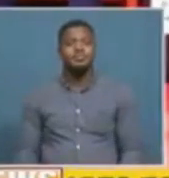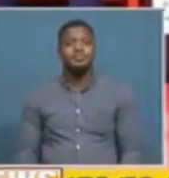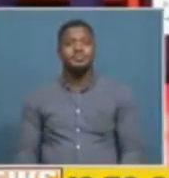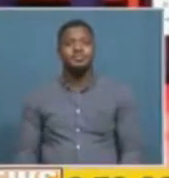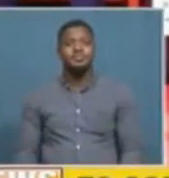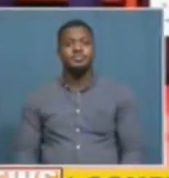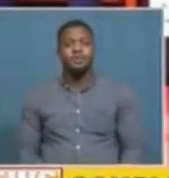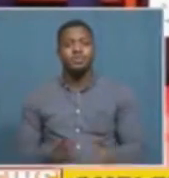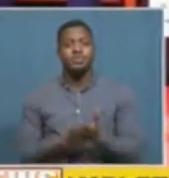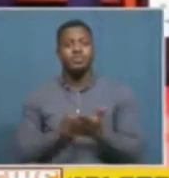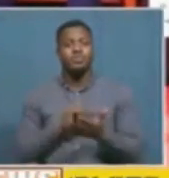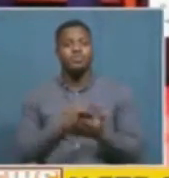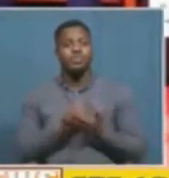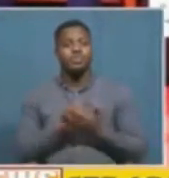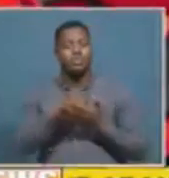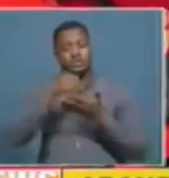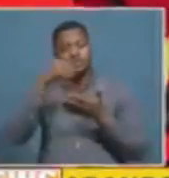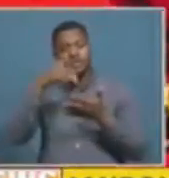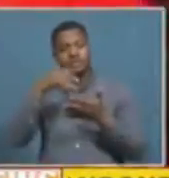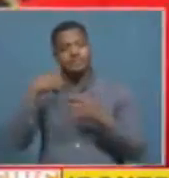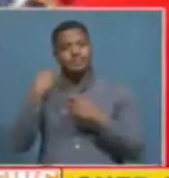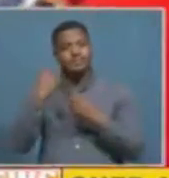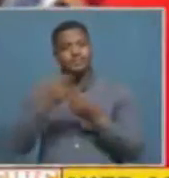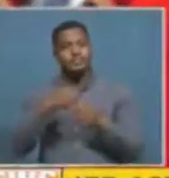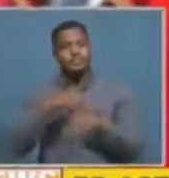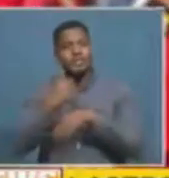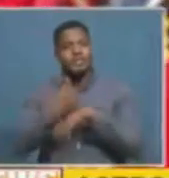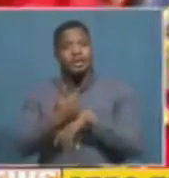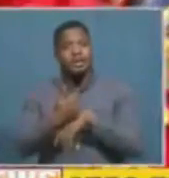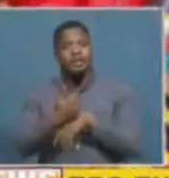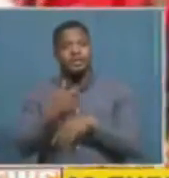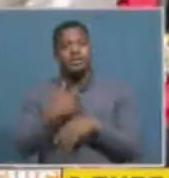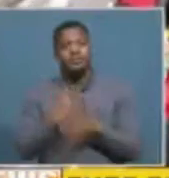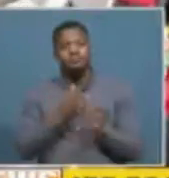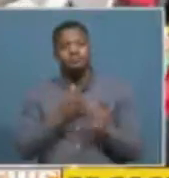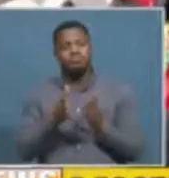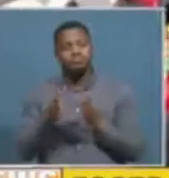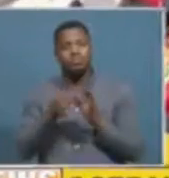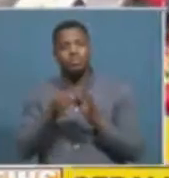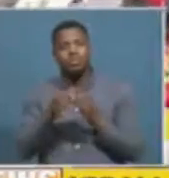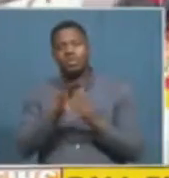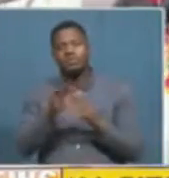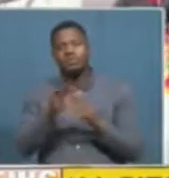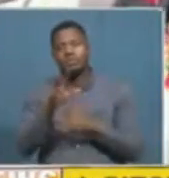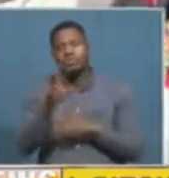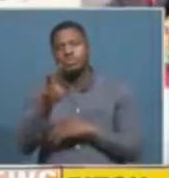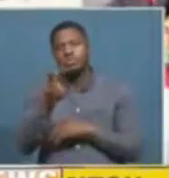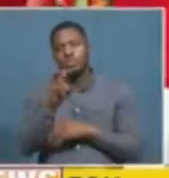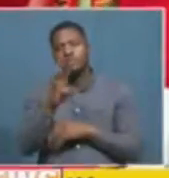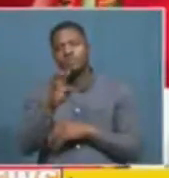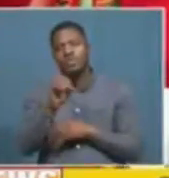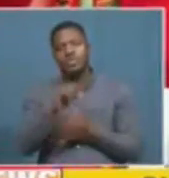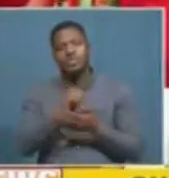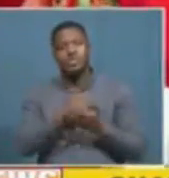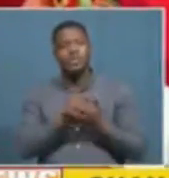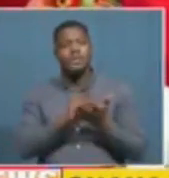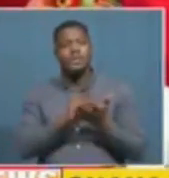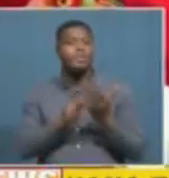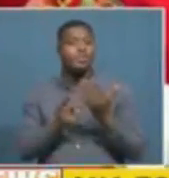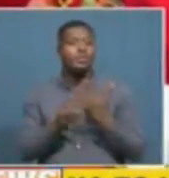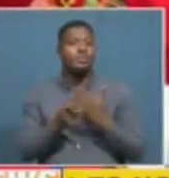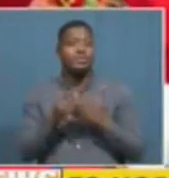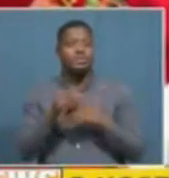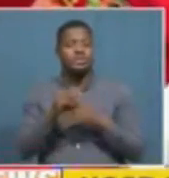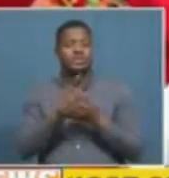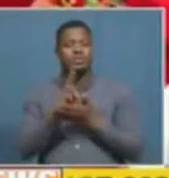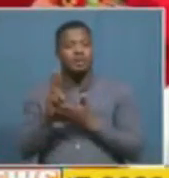School of Graduate Studies, since its establishment, has been coordinating over 240 graduate programs at the